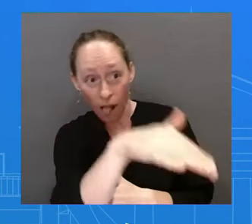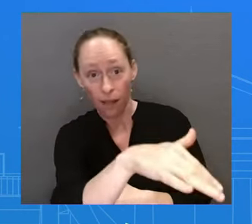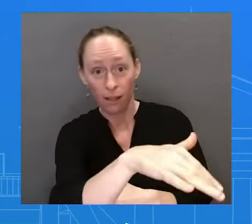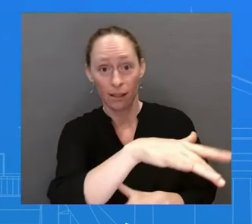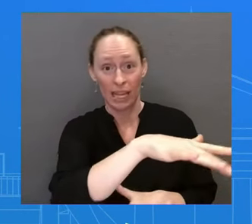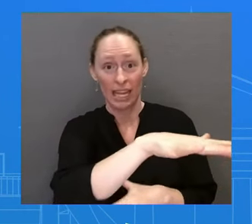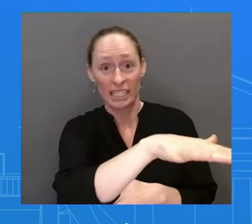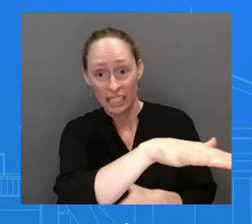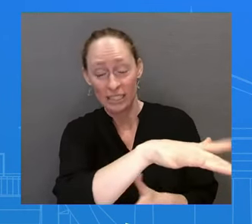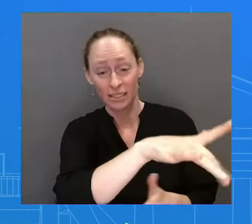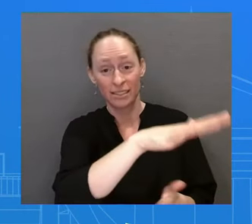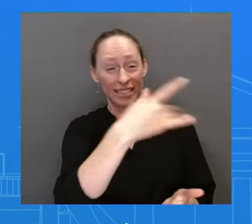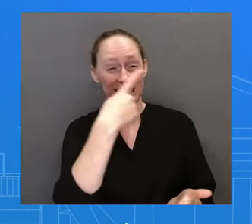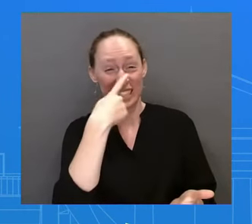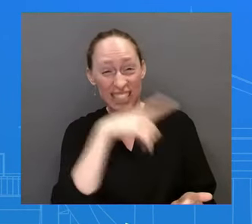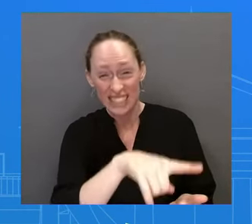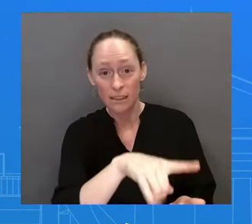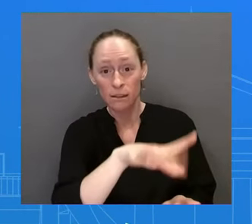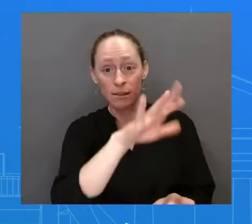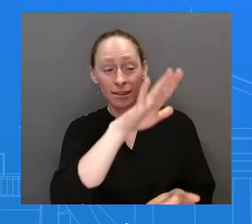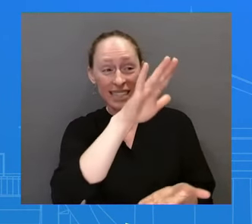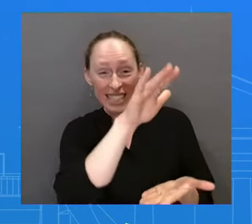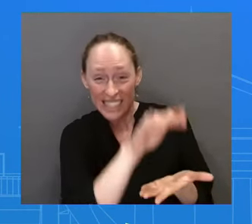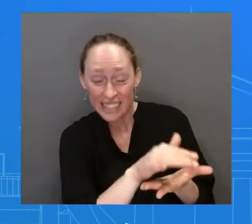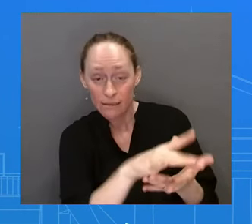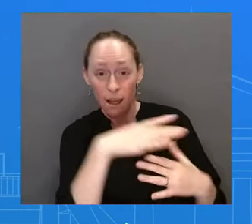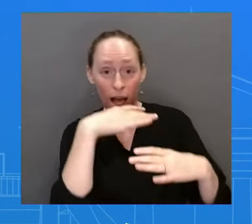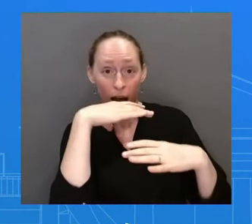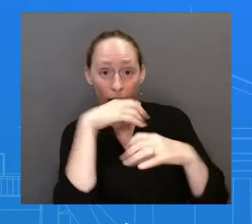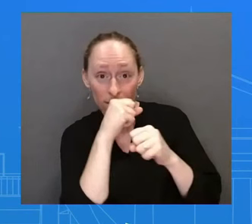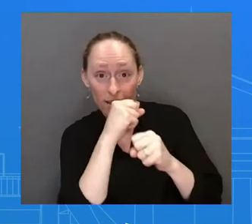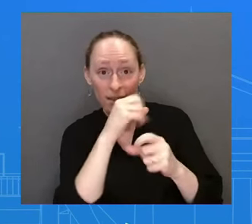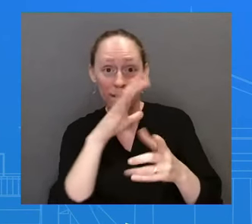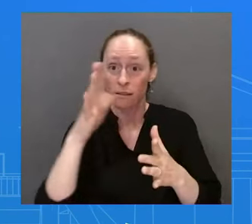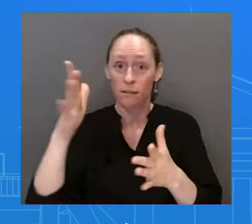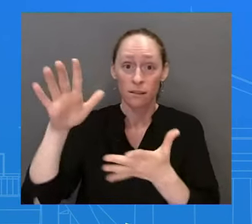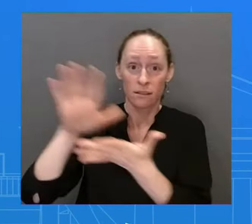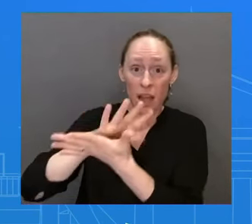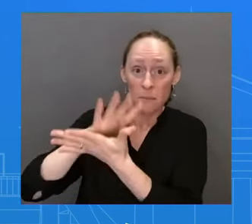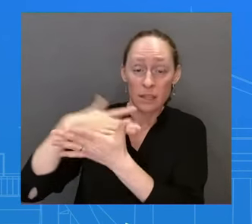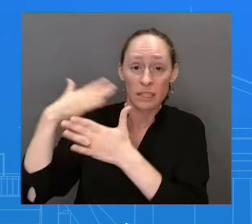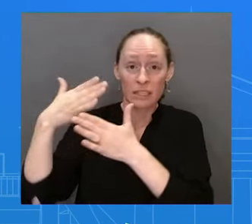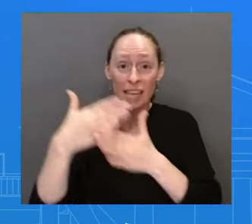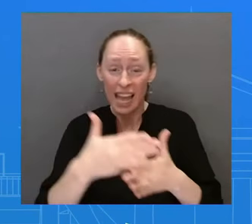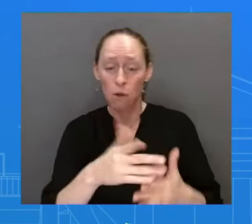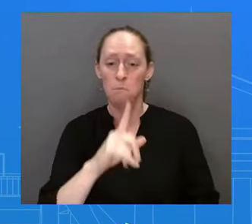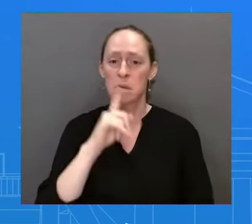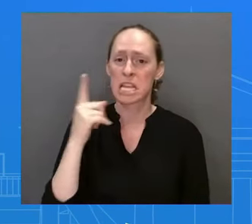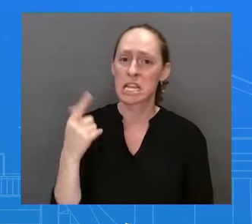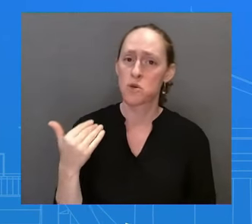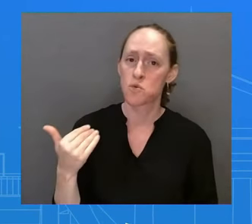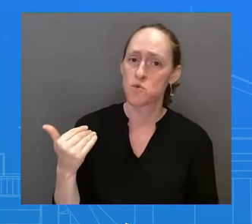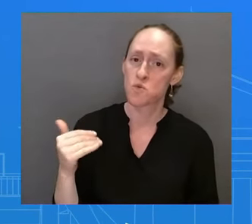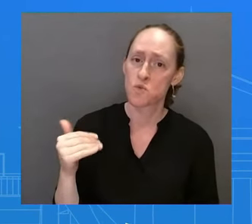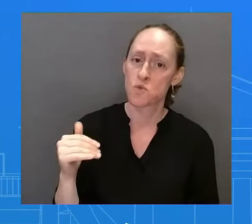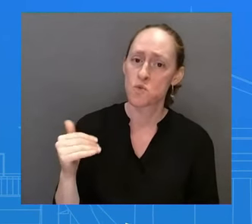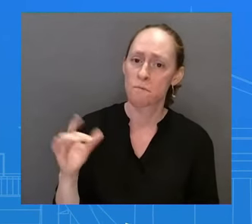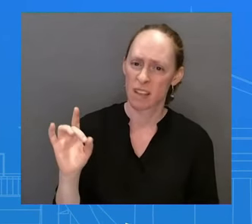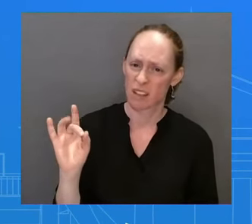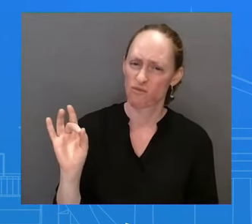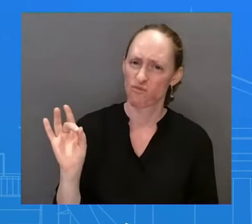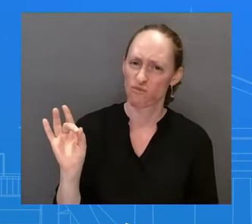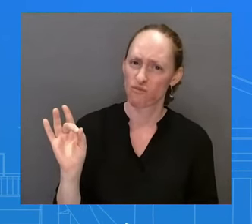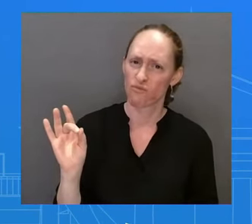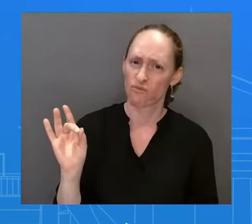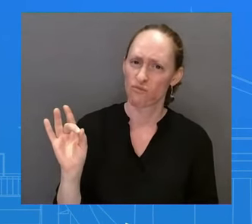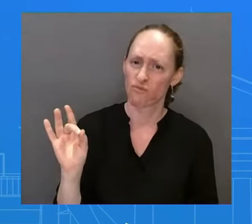It's shameful that somebody or somebodies somehow think it's okay to put this kind of information in the public bloodstream. Now, you're